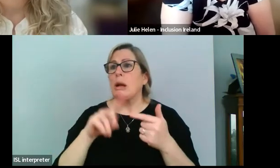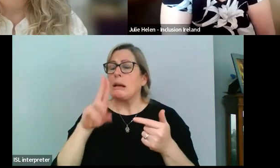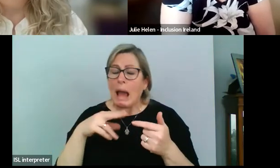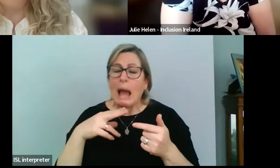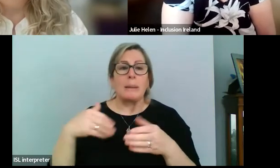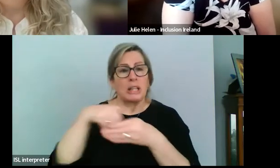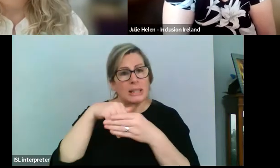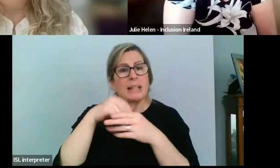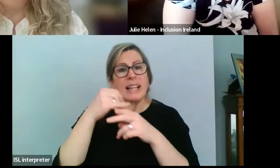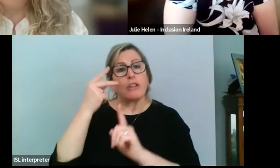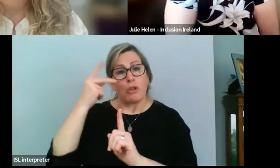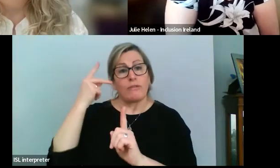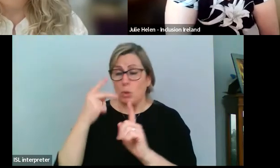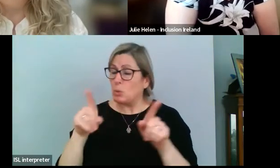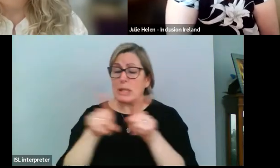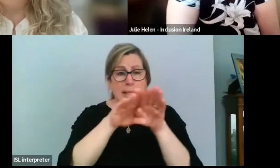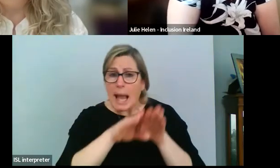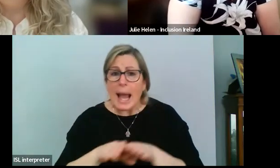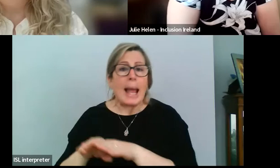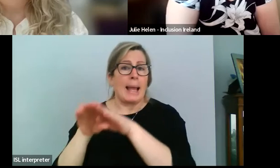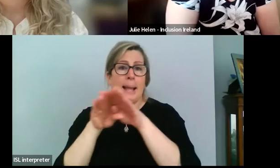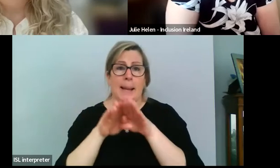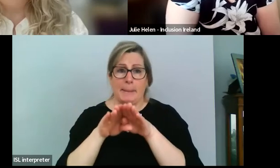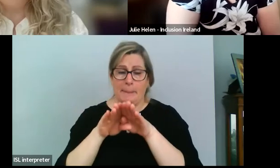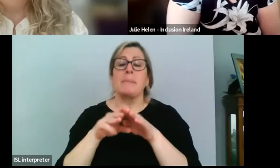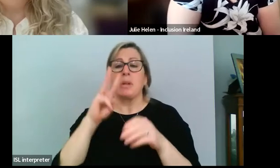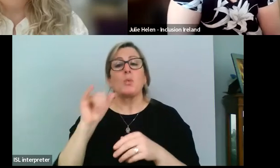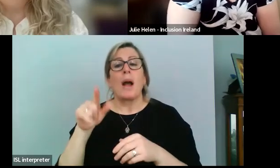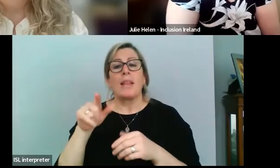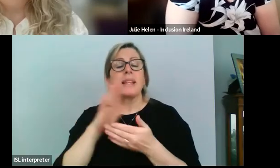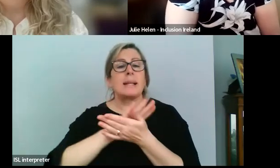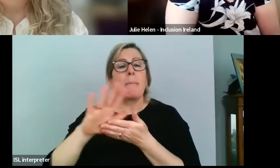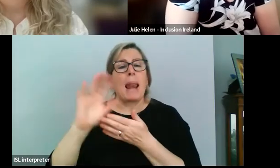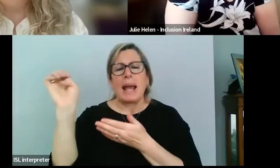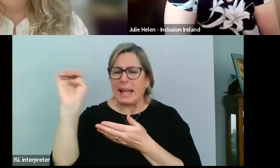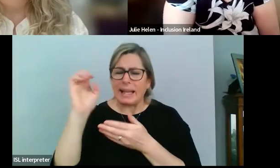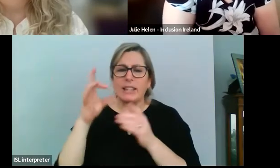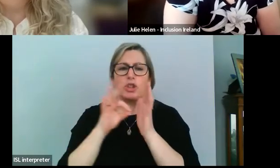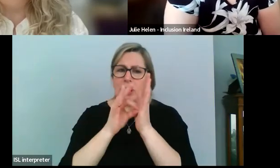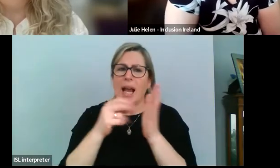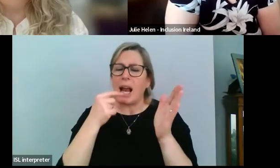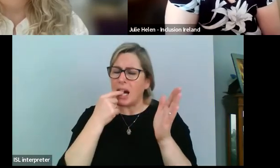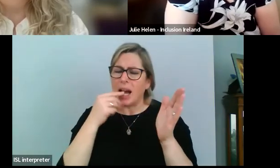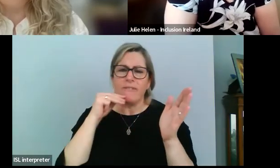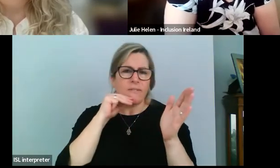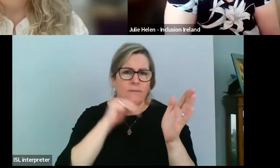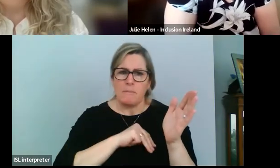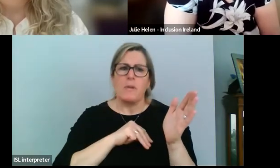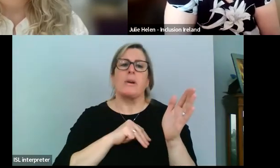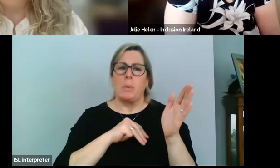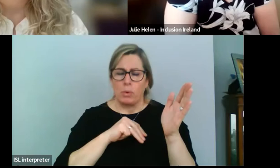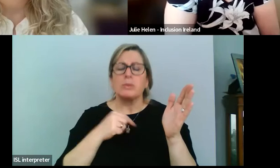just like everybody else. So that's why this plain English guide was really important, and I was involved